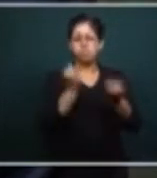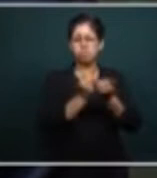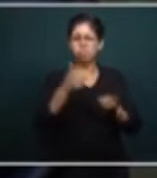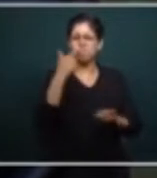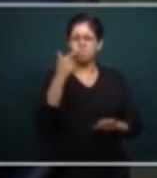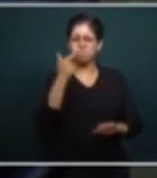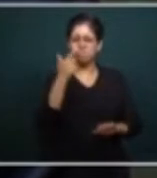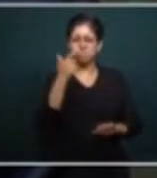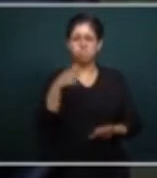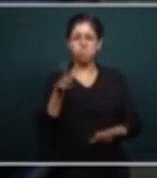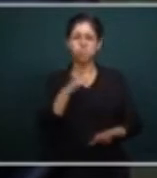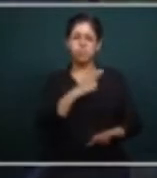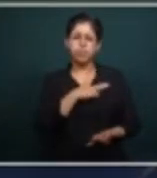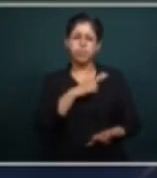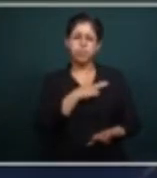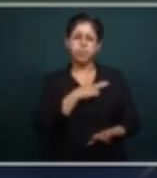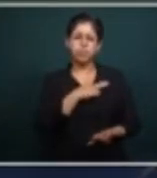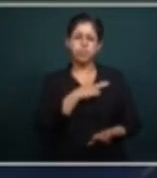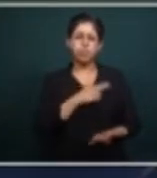And 7 also.